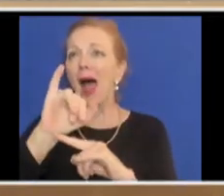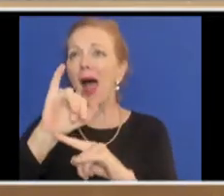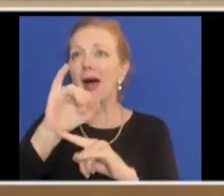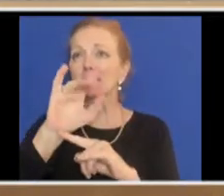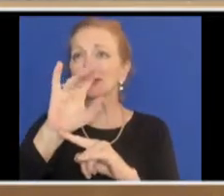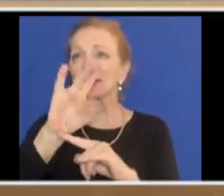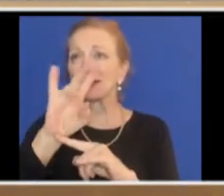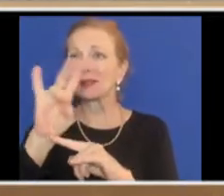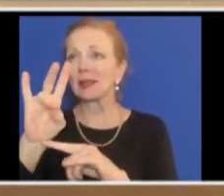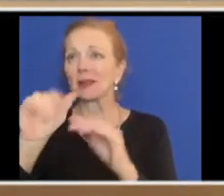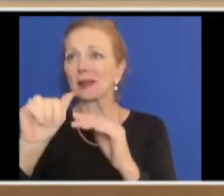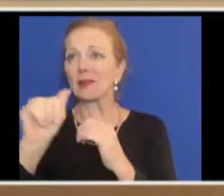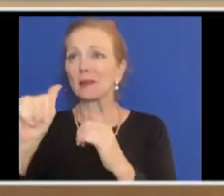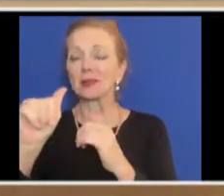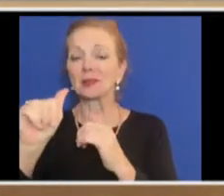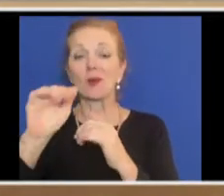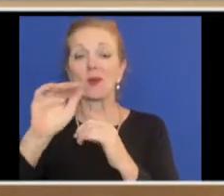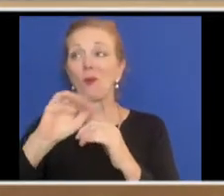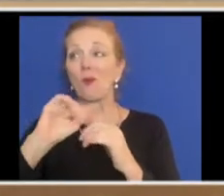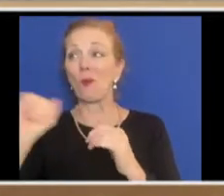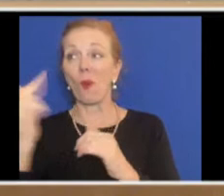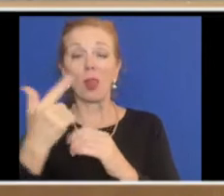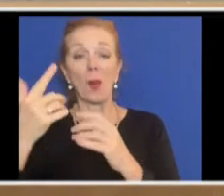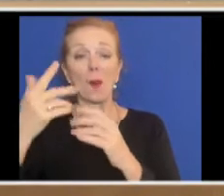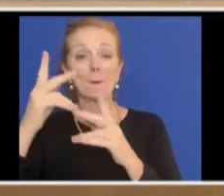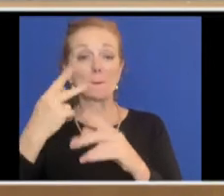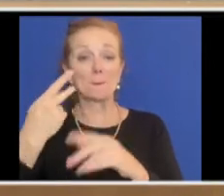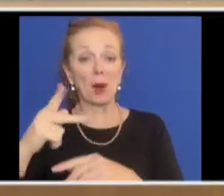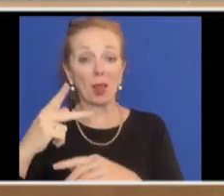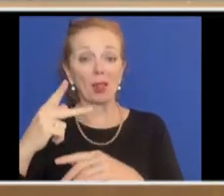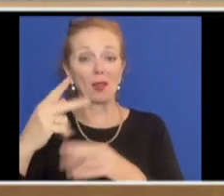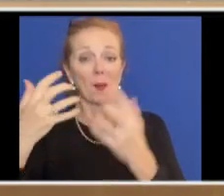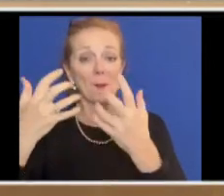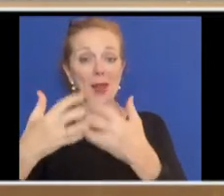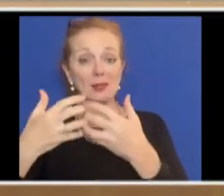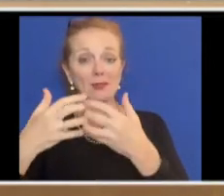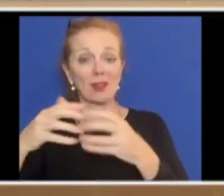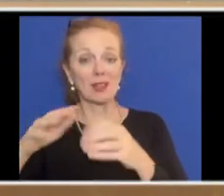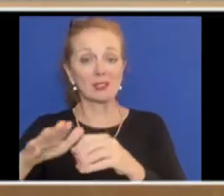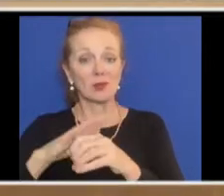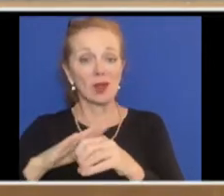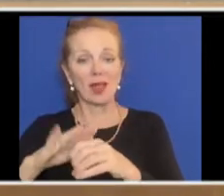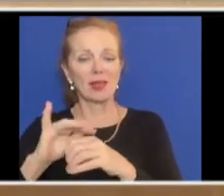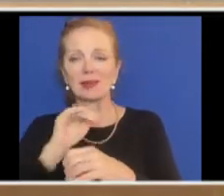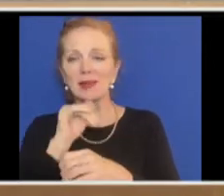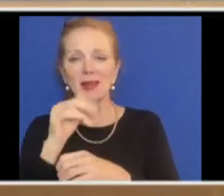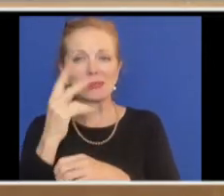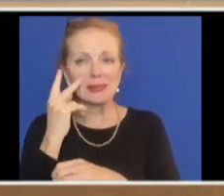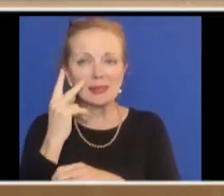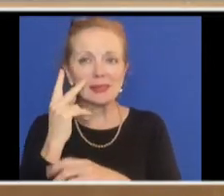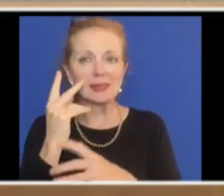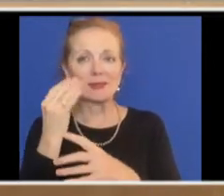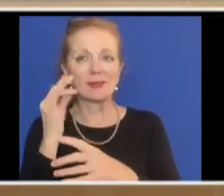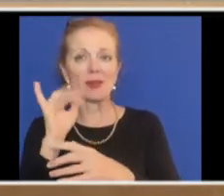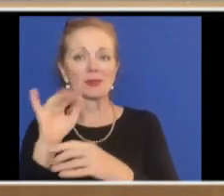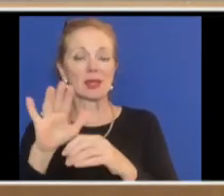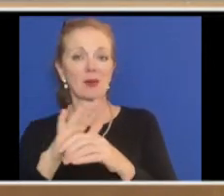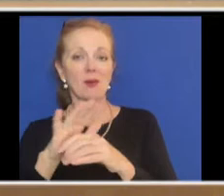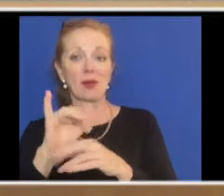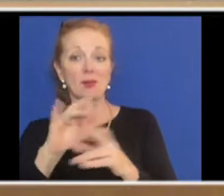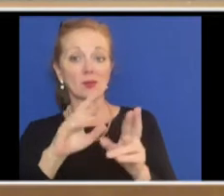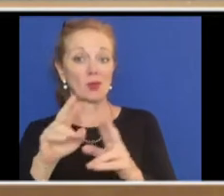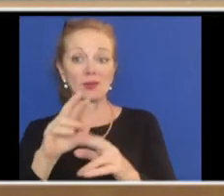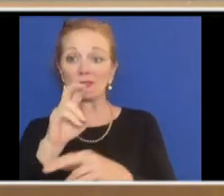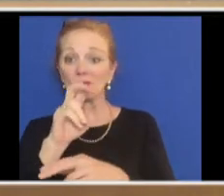is nothing but purple manufacturing Logistics so I think that's where we didn't quite see whether or not this was an area that was ready for